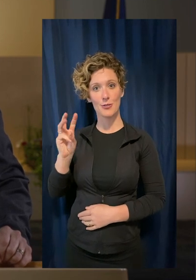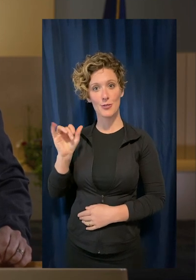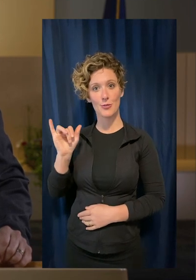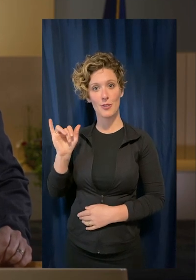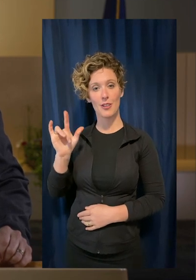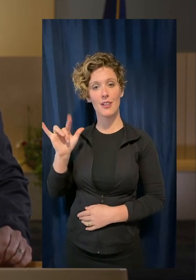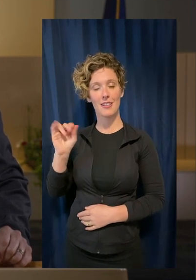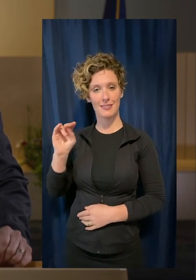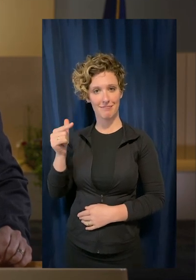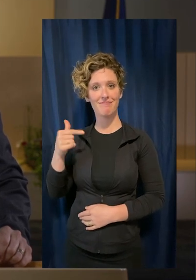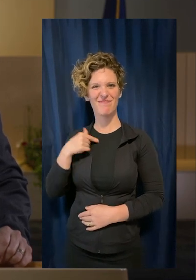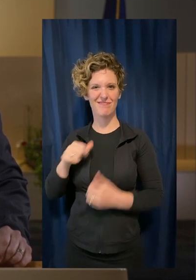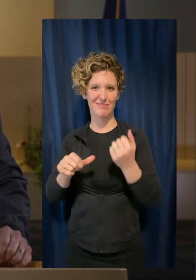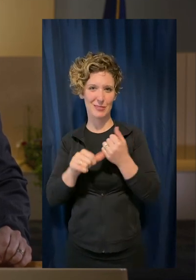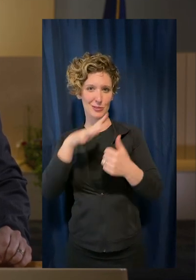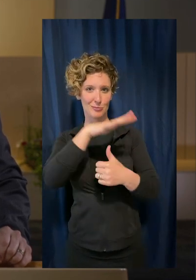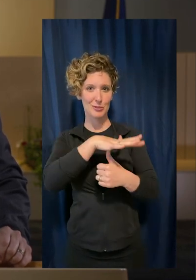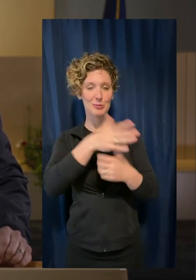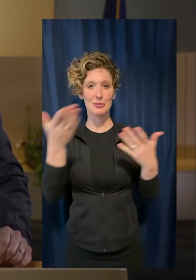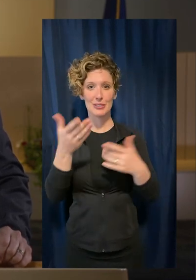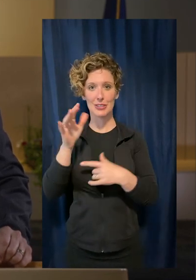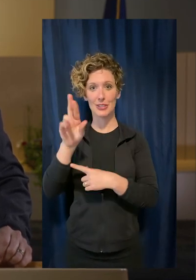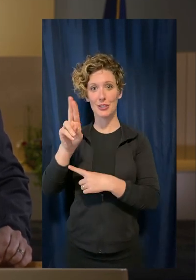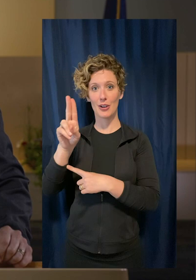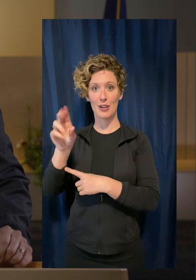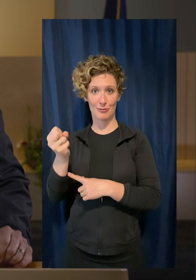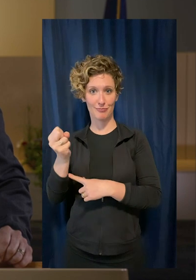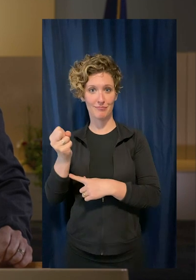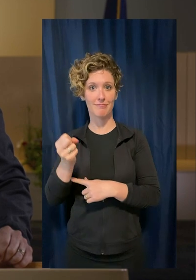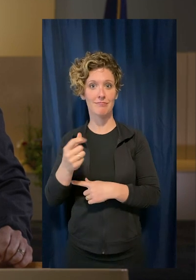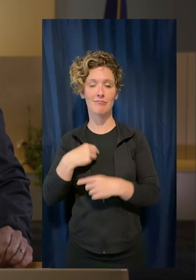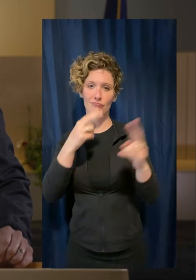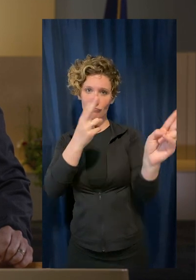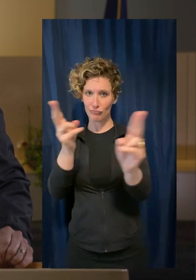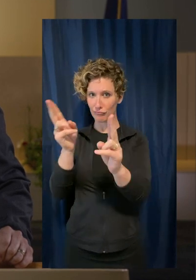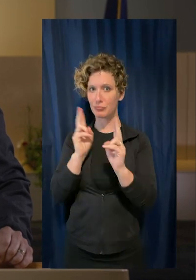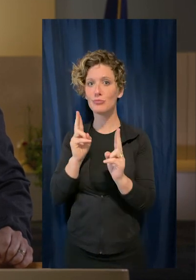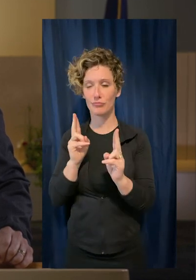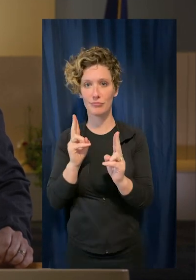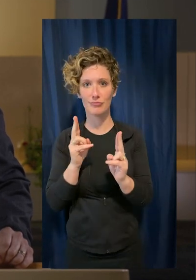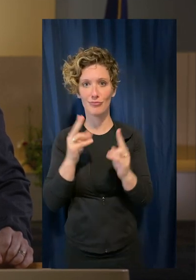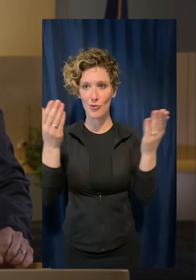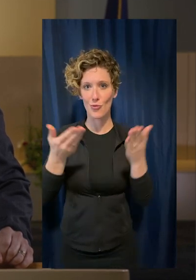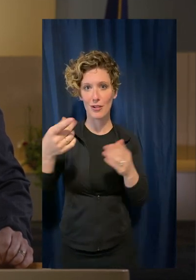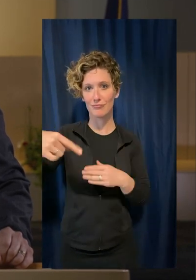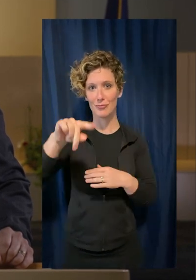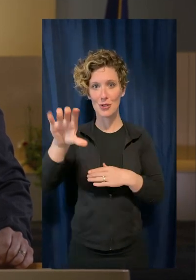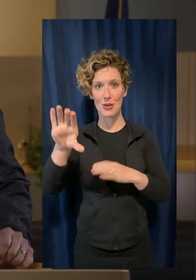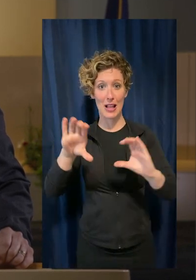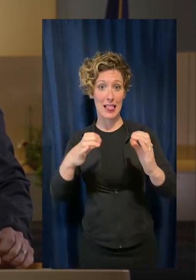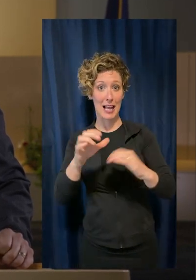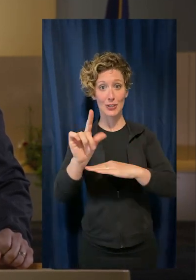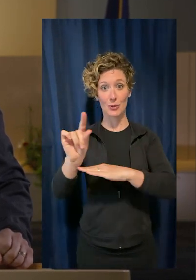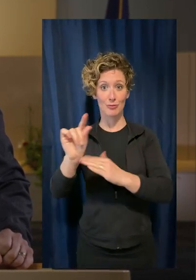of Joe Redington Sr. Junior Senior High School. It is my great honor to welcome the class of 2020 graduates,